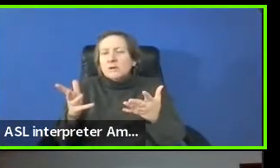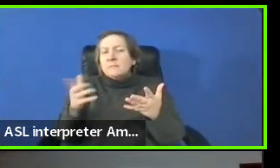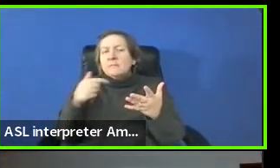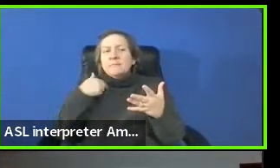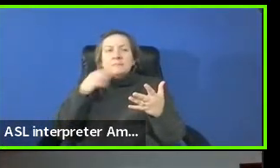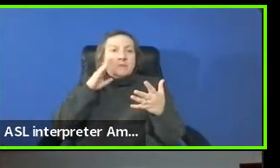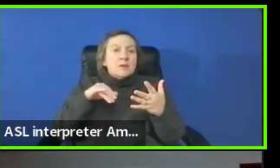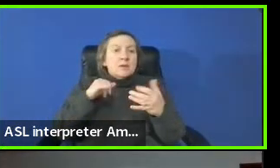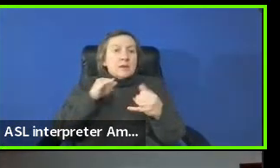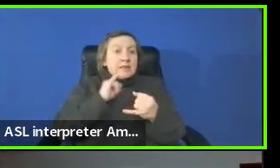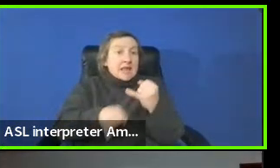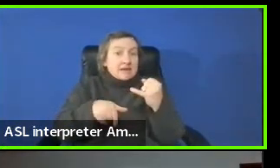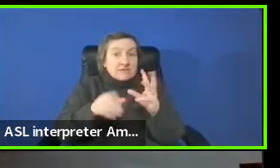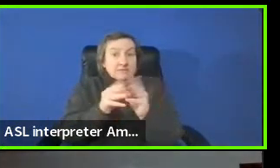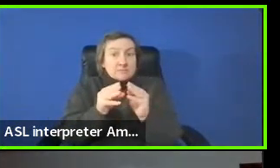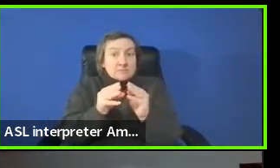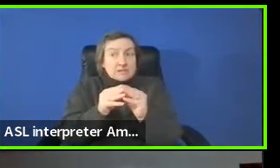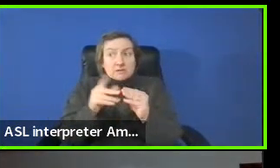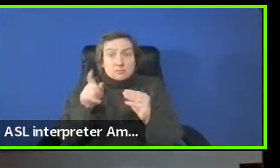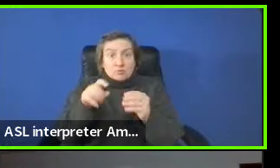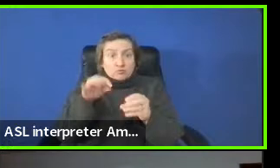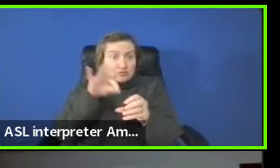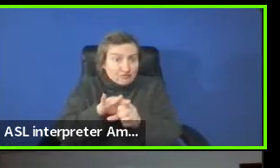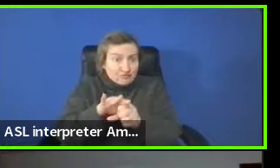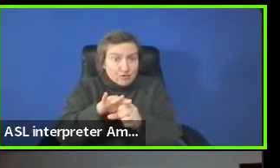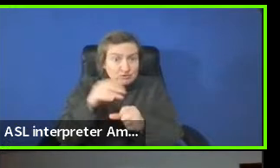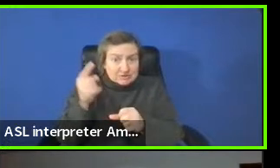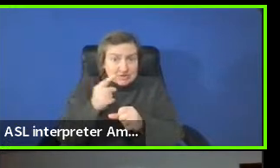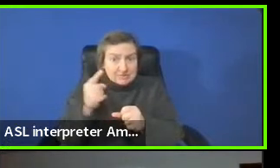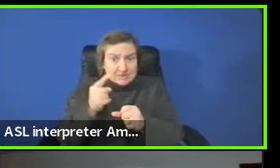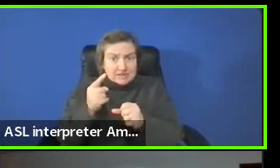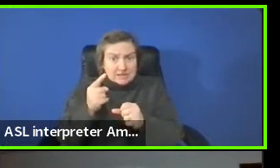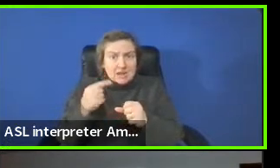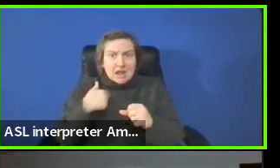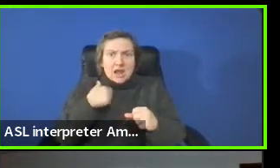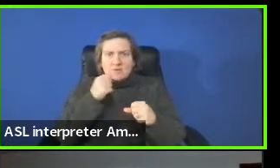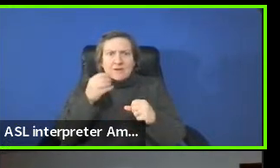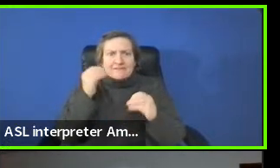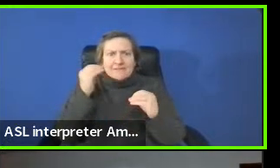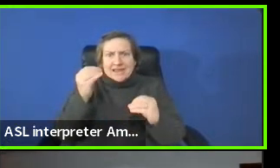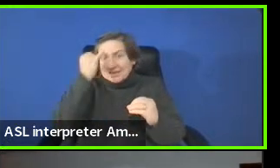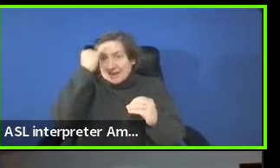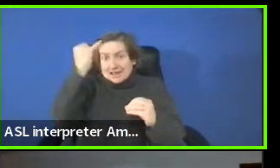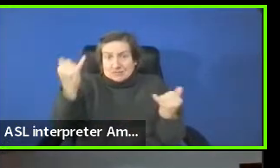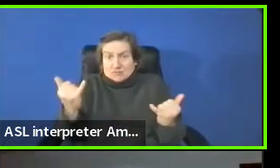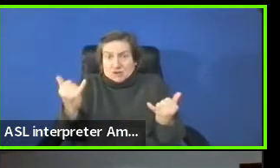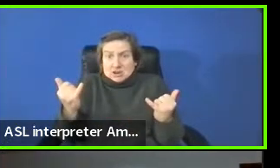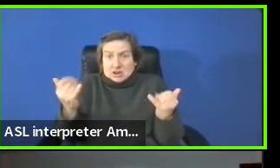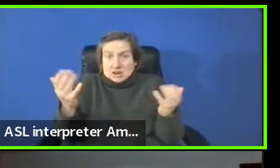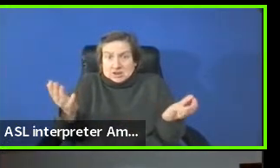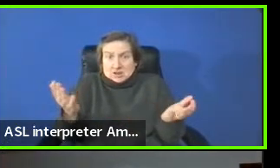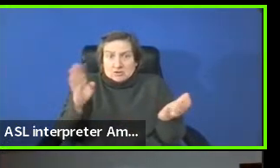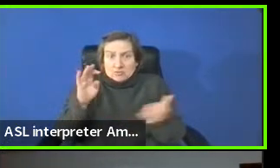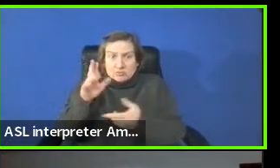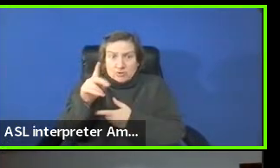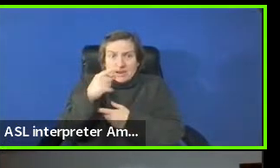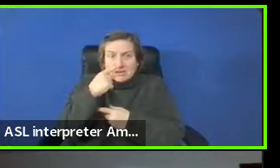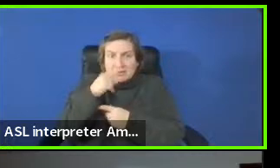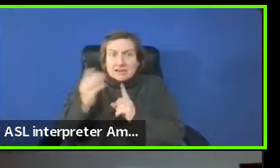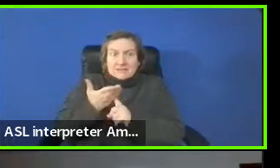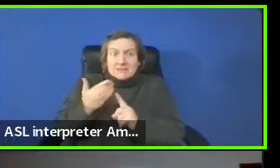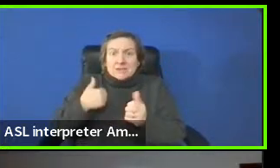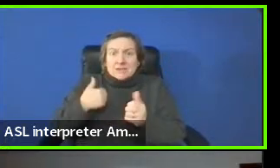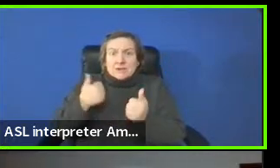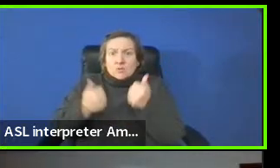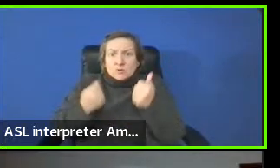end of this meeting, we're going to be asked to vote on something, and I don't have a clue at this point. So Brad, if you can convince me which one